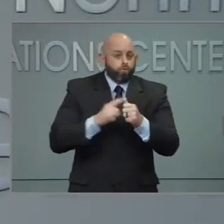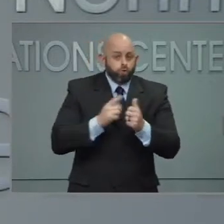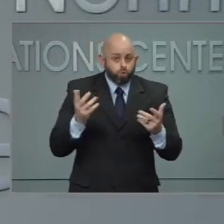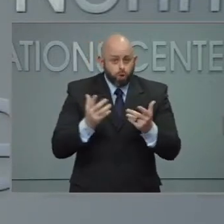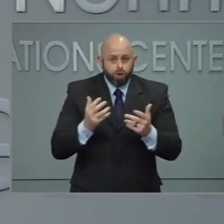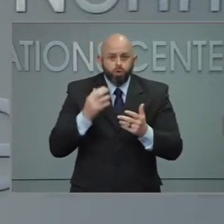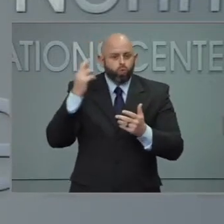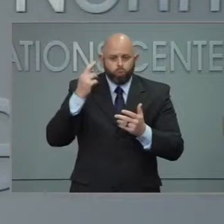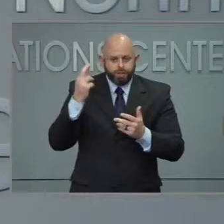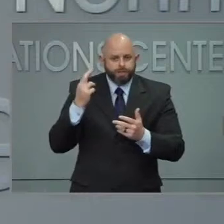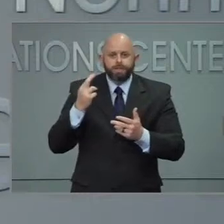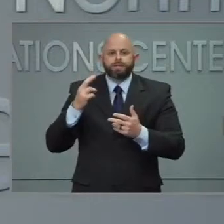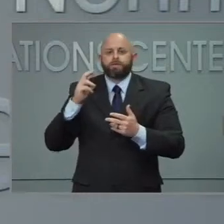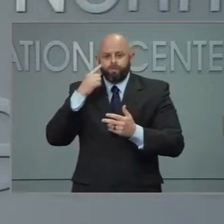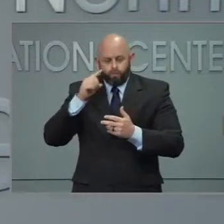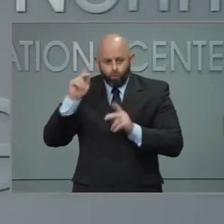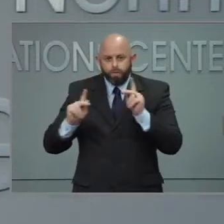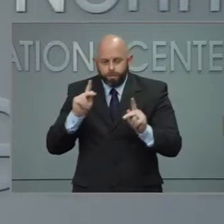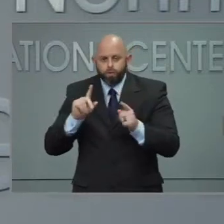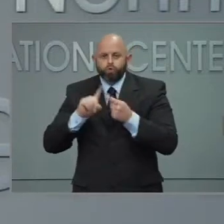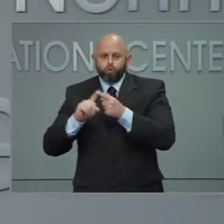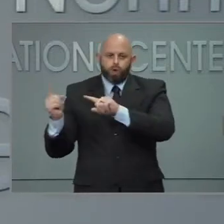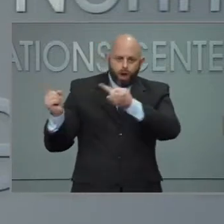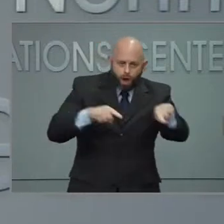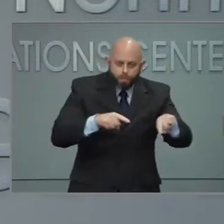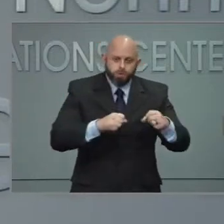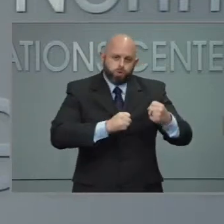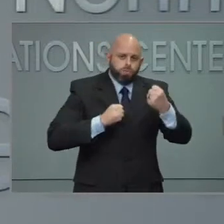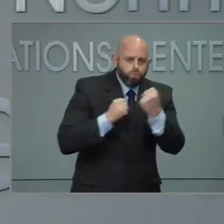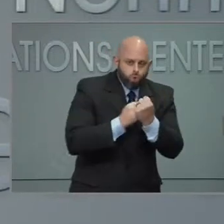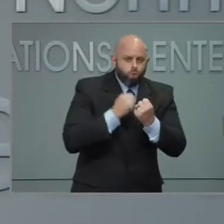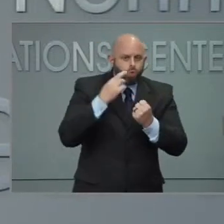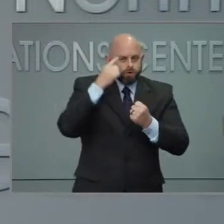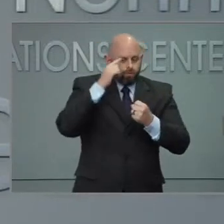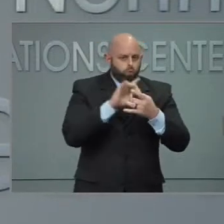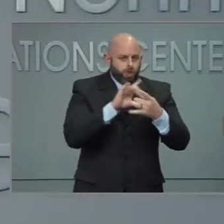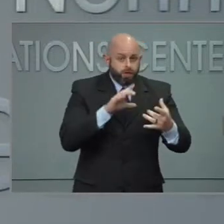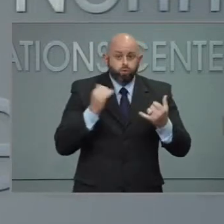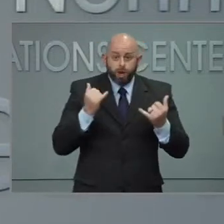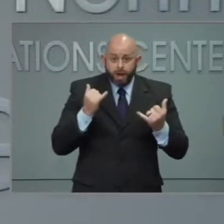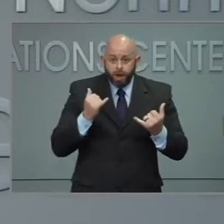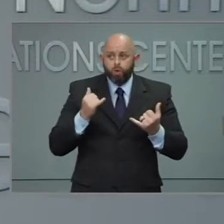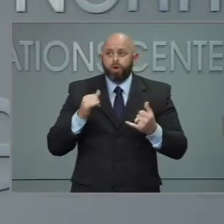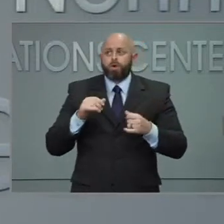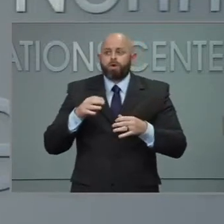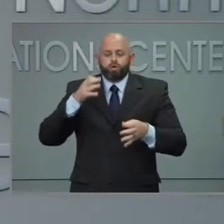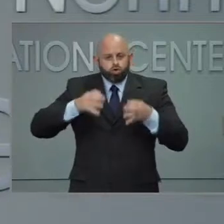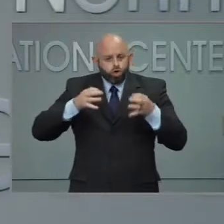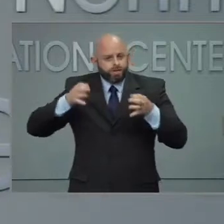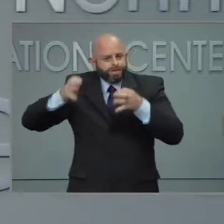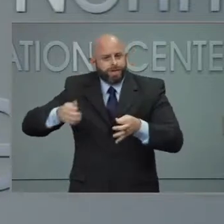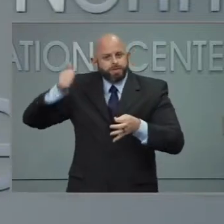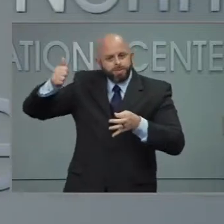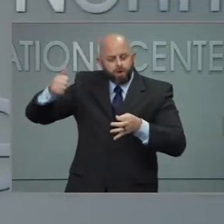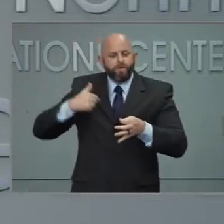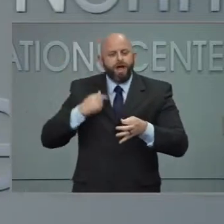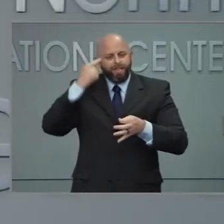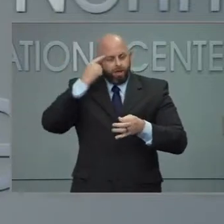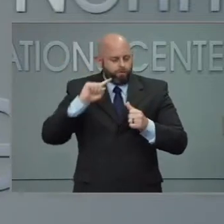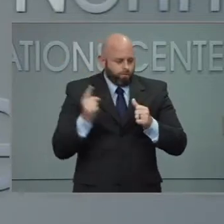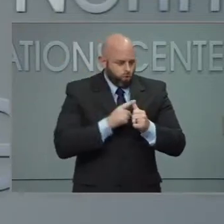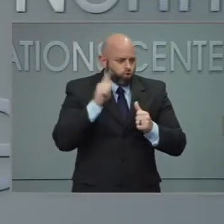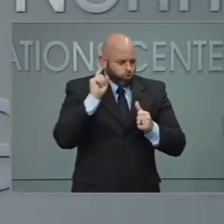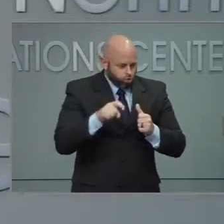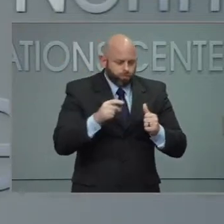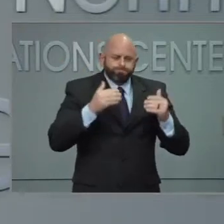The law is the other way now. They can only be released unless a judge says that they can be released. And I'll just continue to